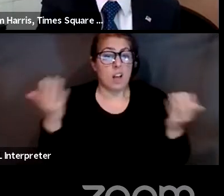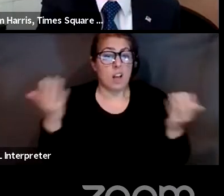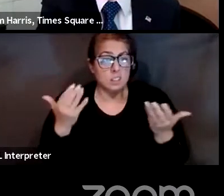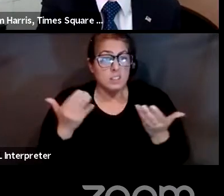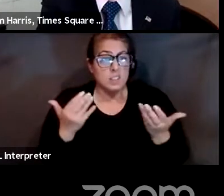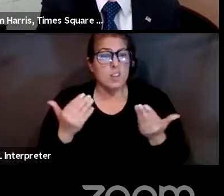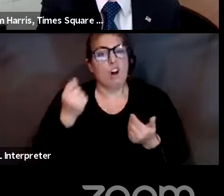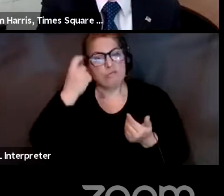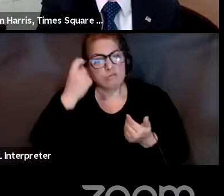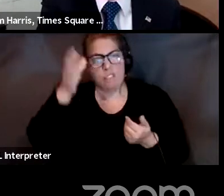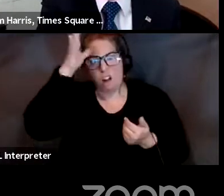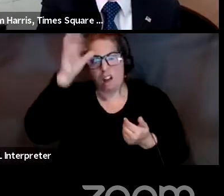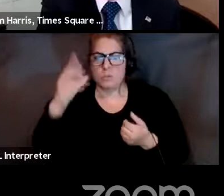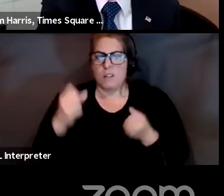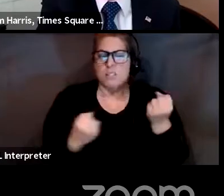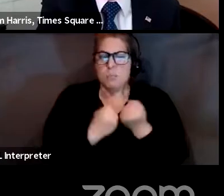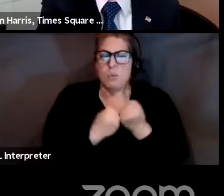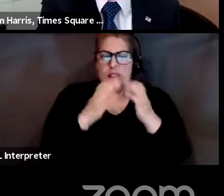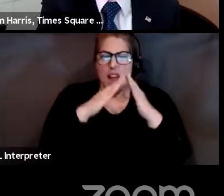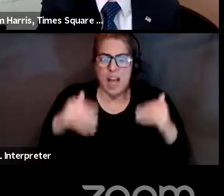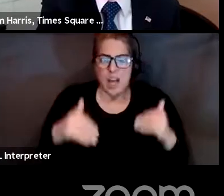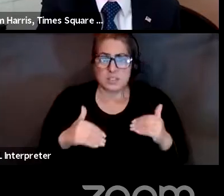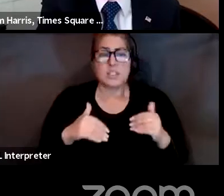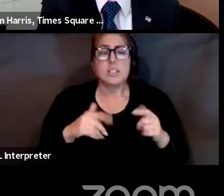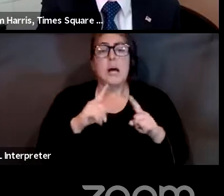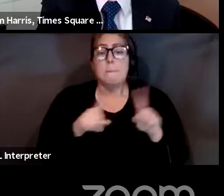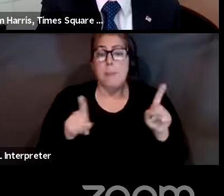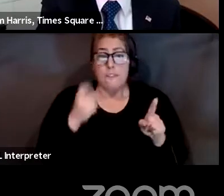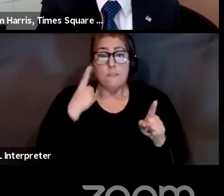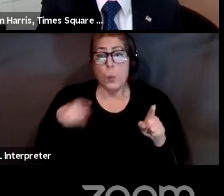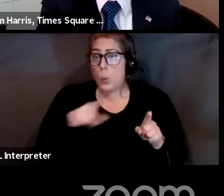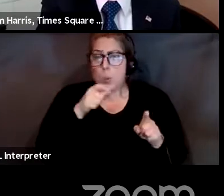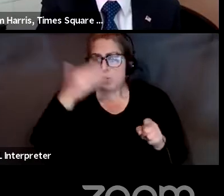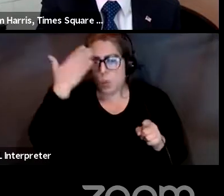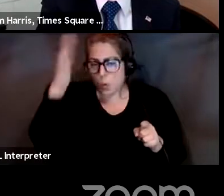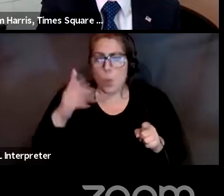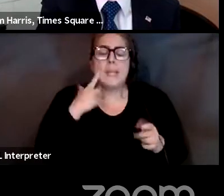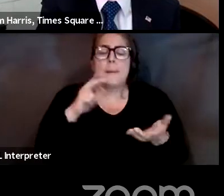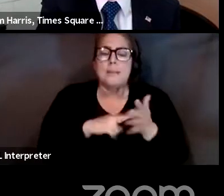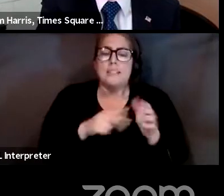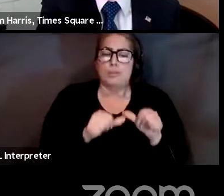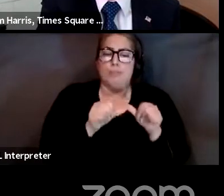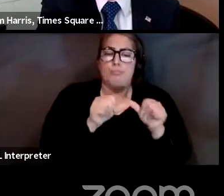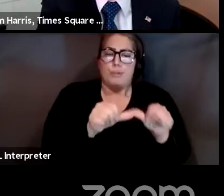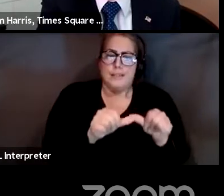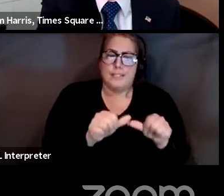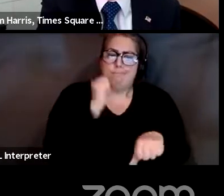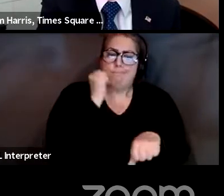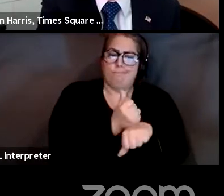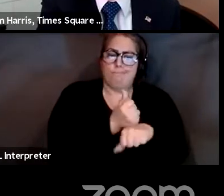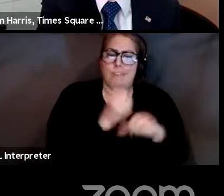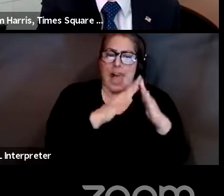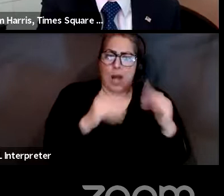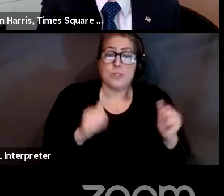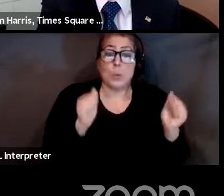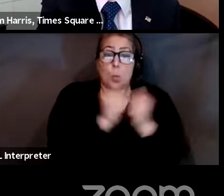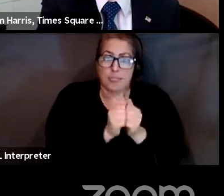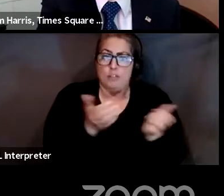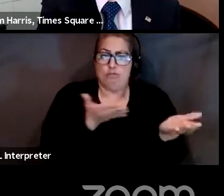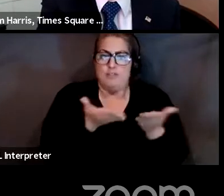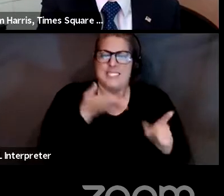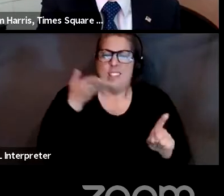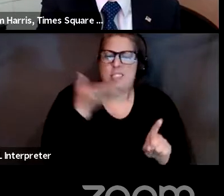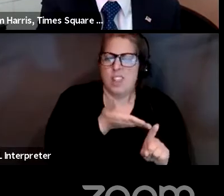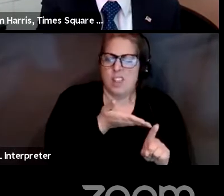housing is, but just to name it in case, supportive housing is permanent housing with services on site so that